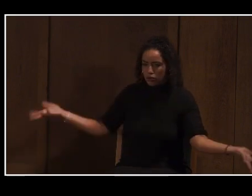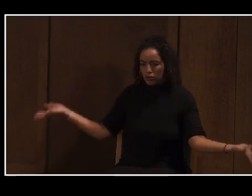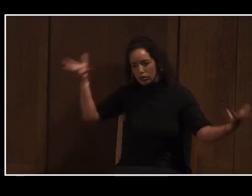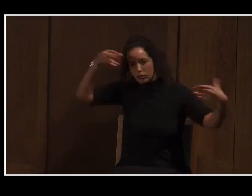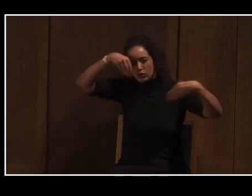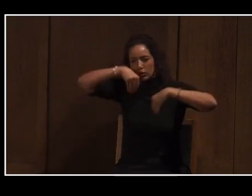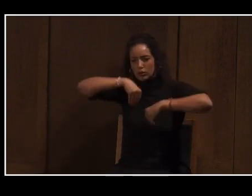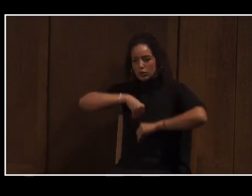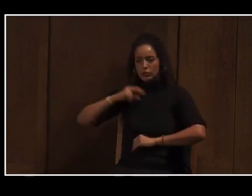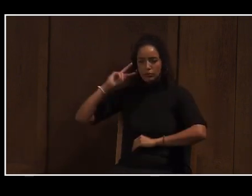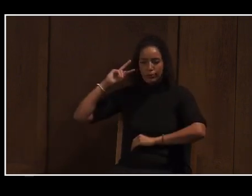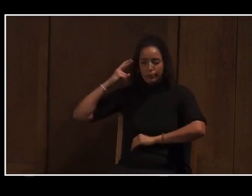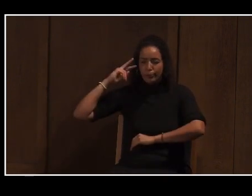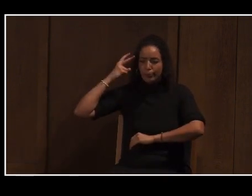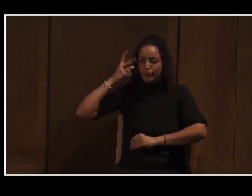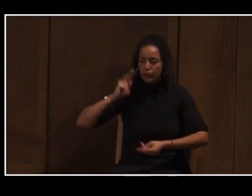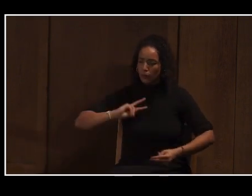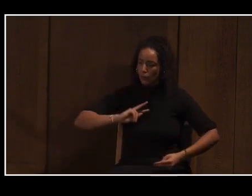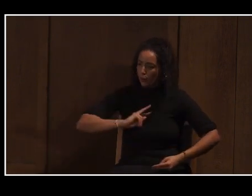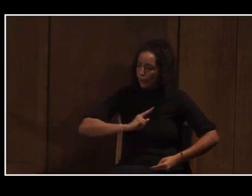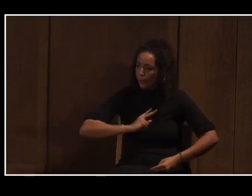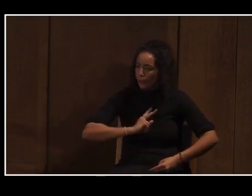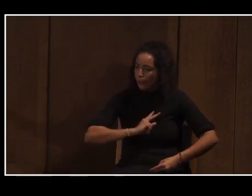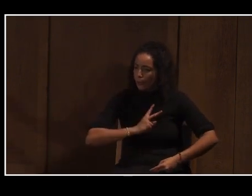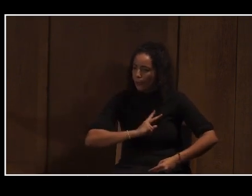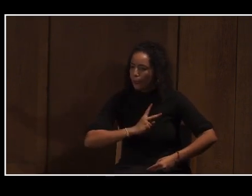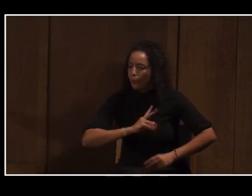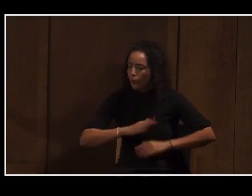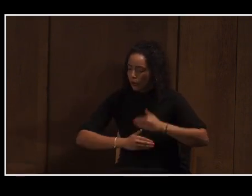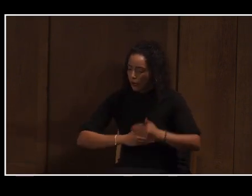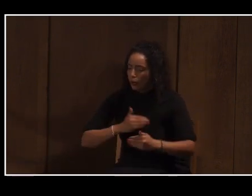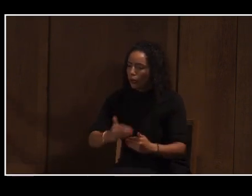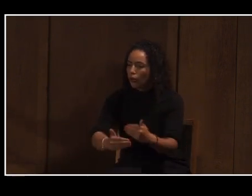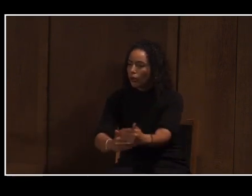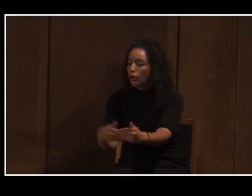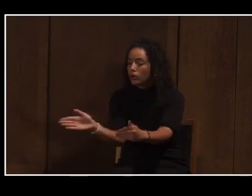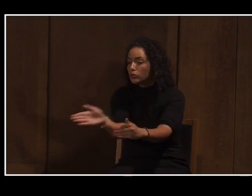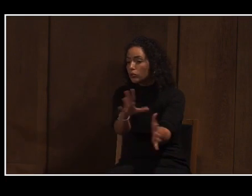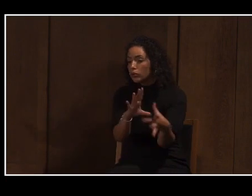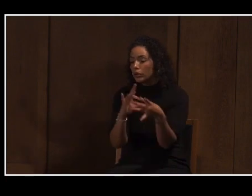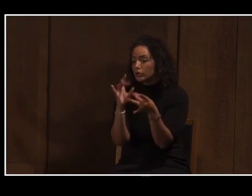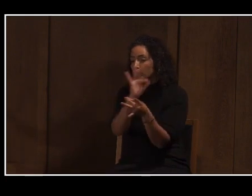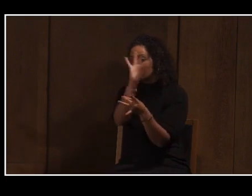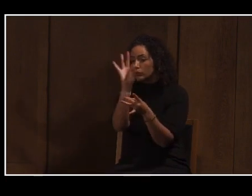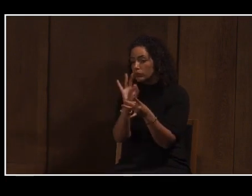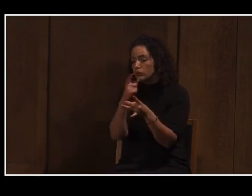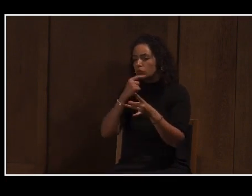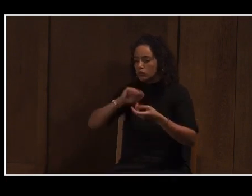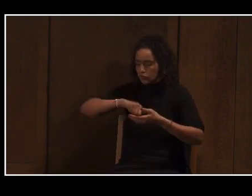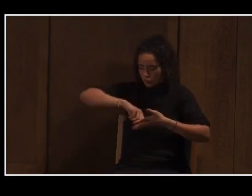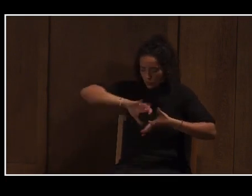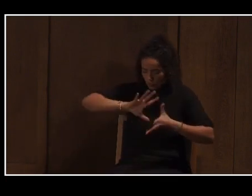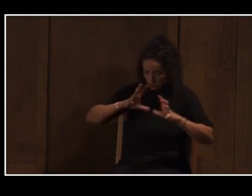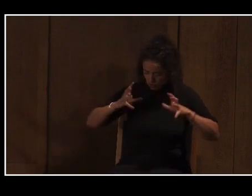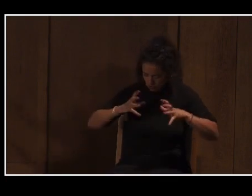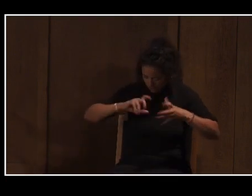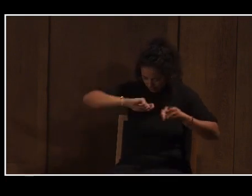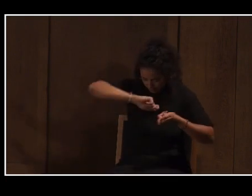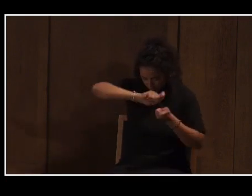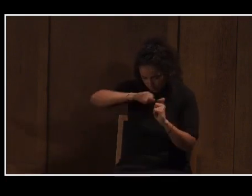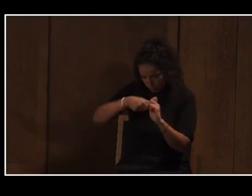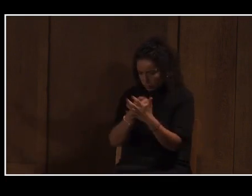natural aspects. So in some ways, you've all alluded to the question of the shape-shifting nature of all